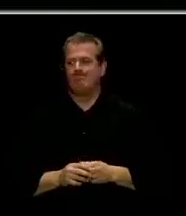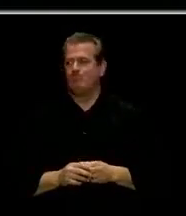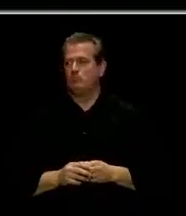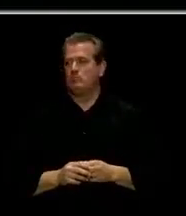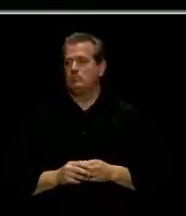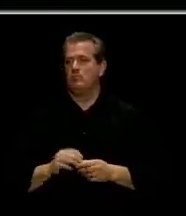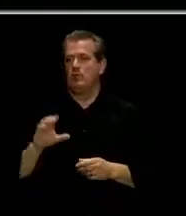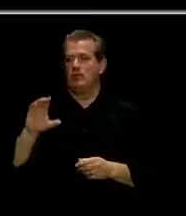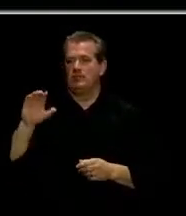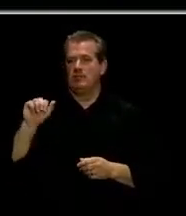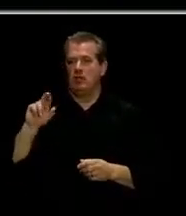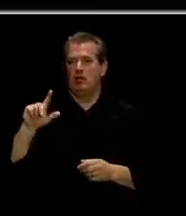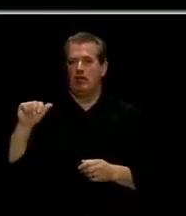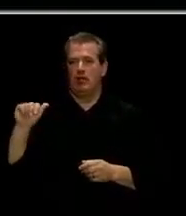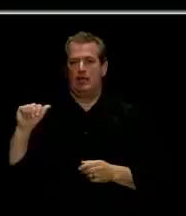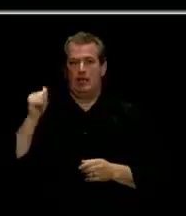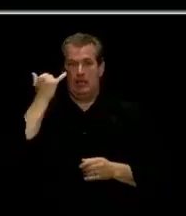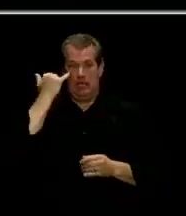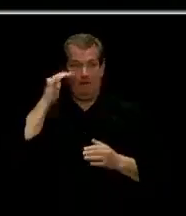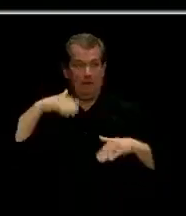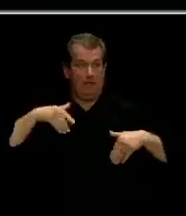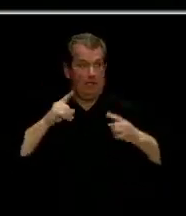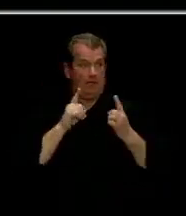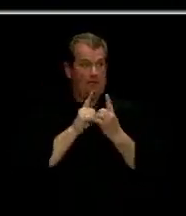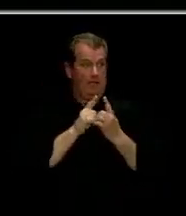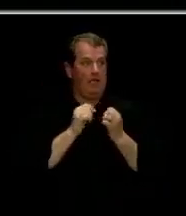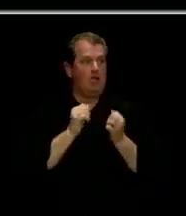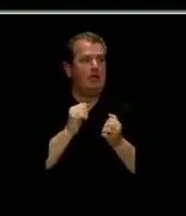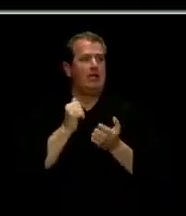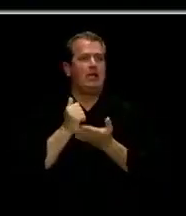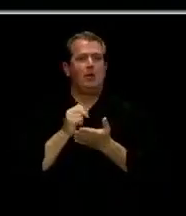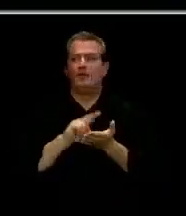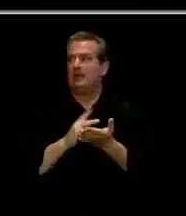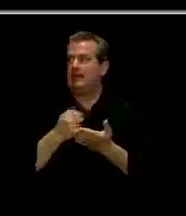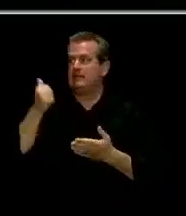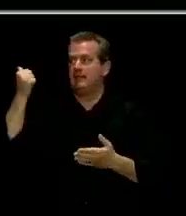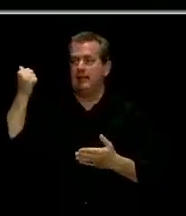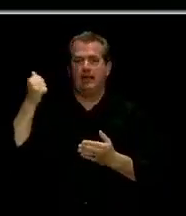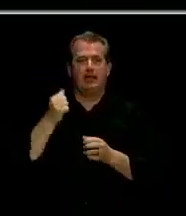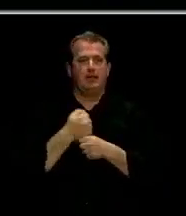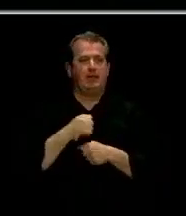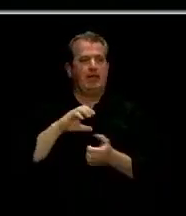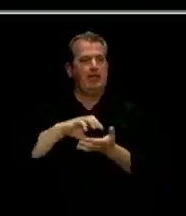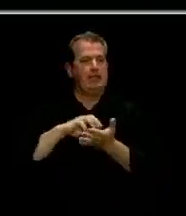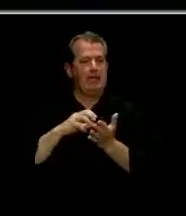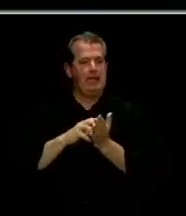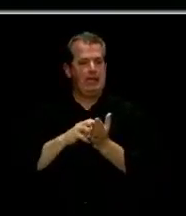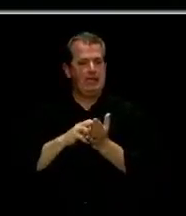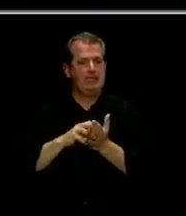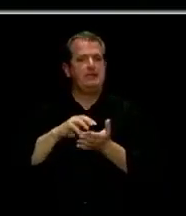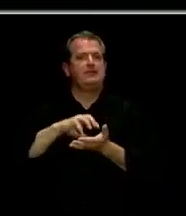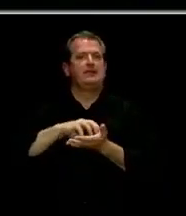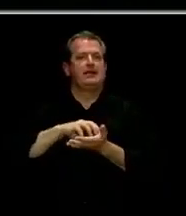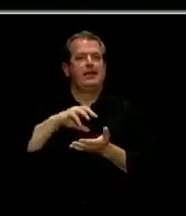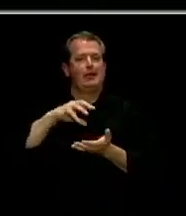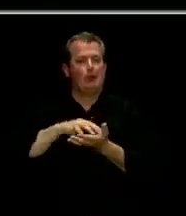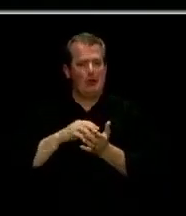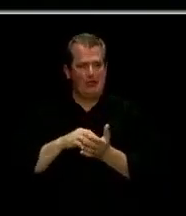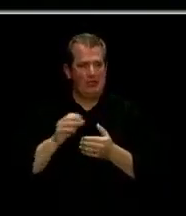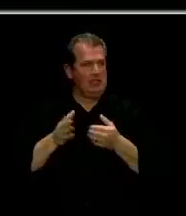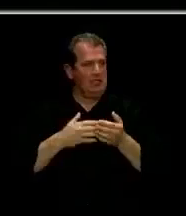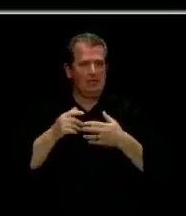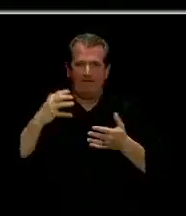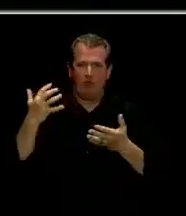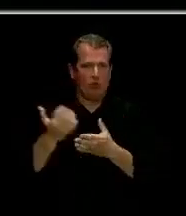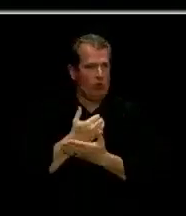Okay, Carla, if you all haven't met Carla, with the help of the kitchen in the back, have made cake and cookies for afterwards. Whether you win the lottery and